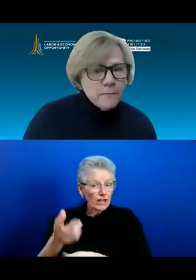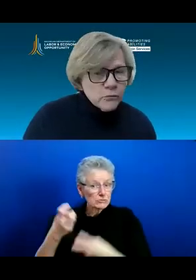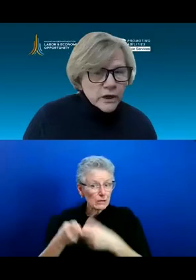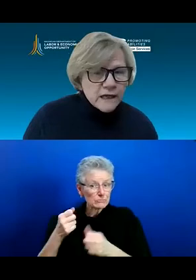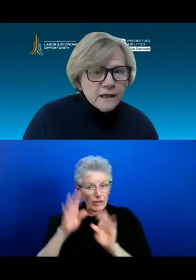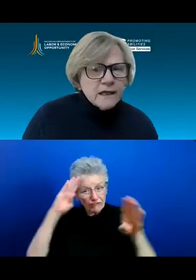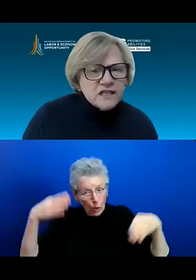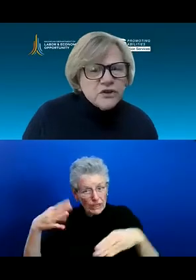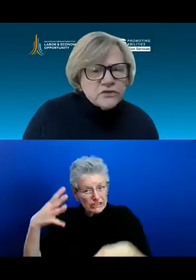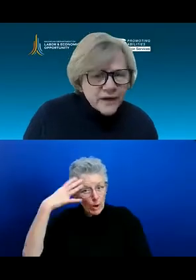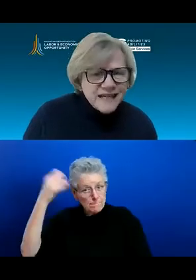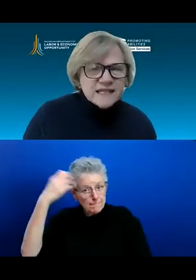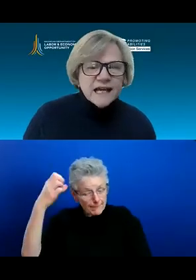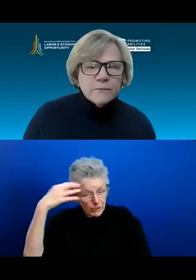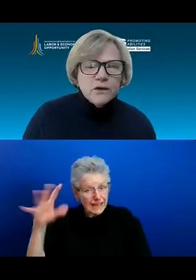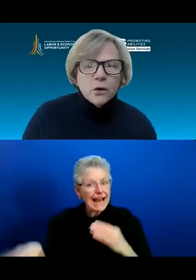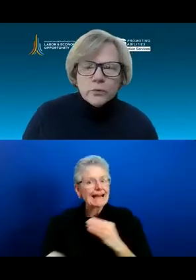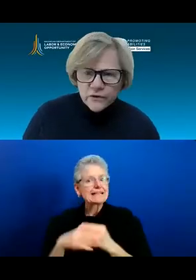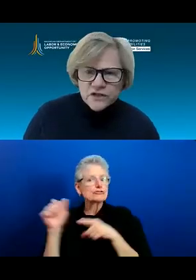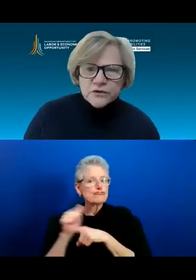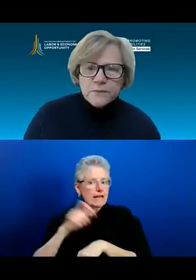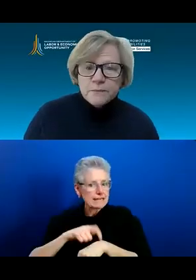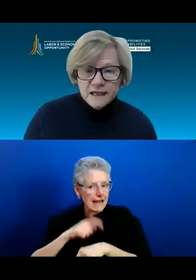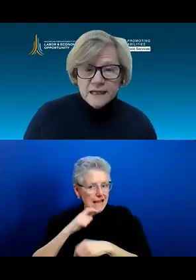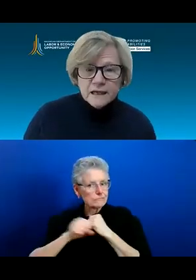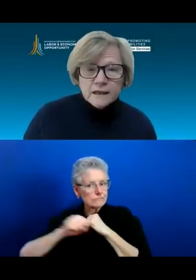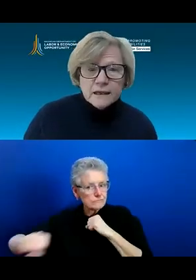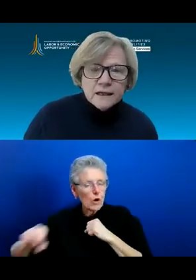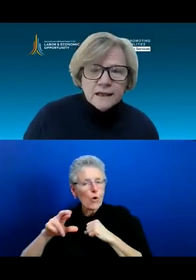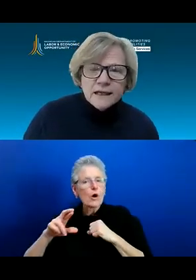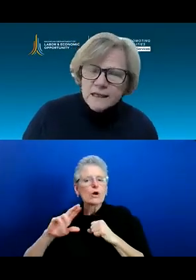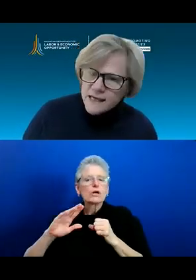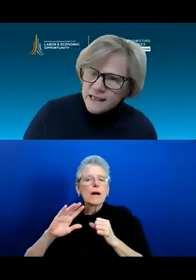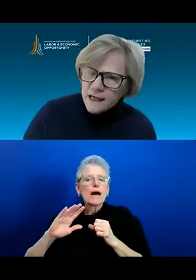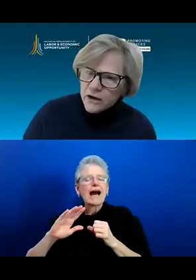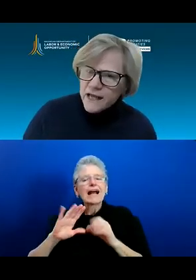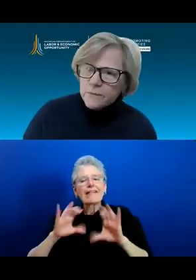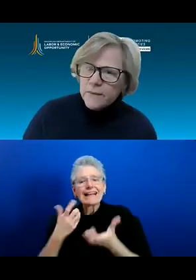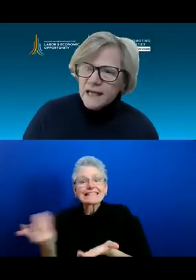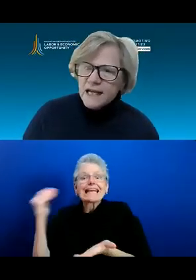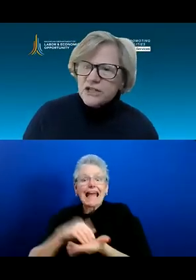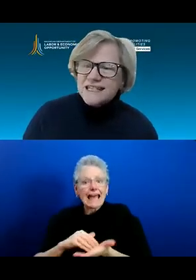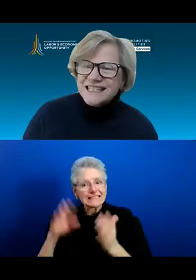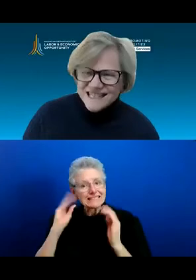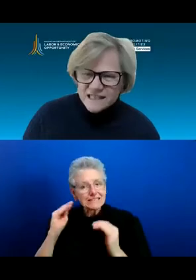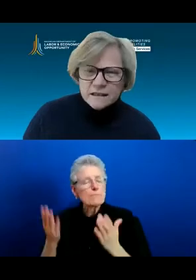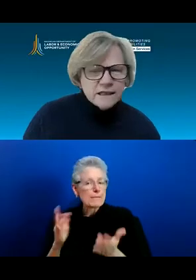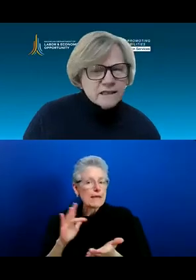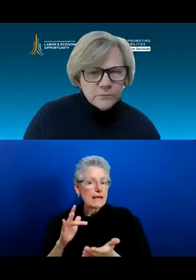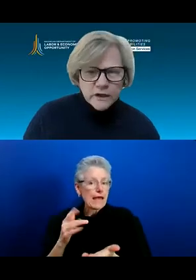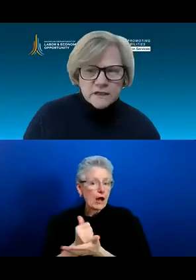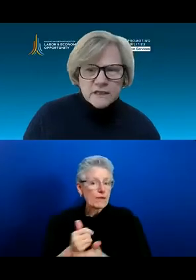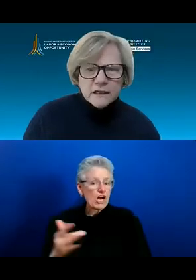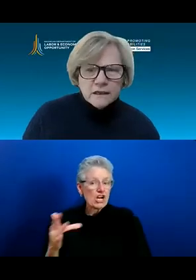or memory, additional training time or refreshers may be needed. Taking cardiac medications consistently